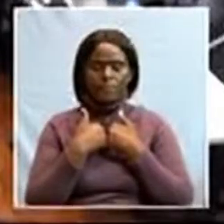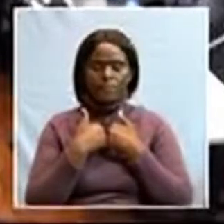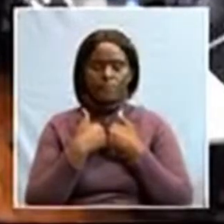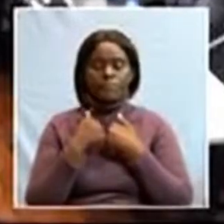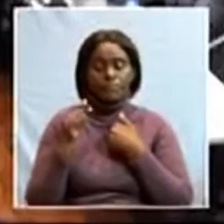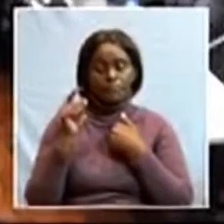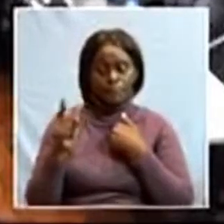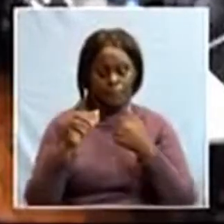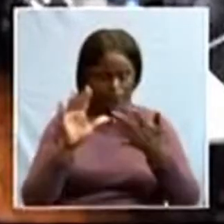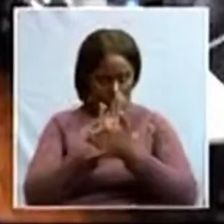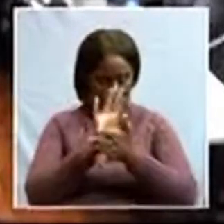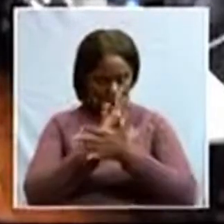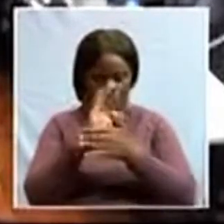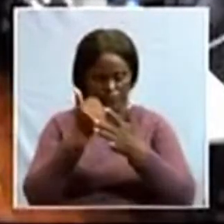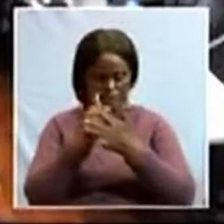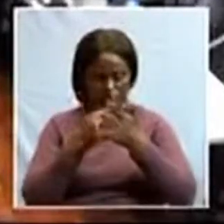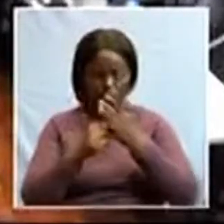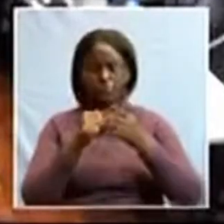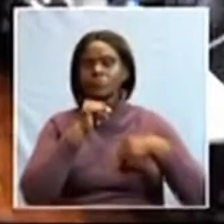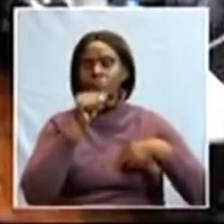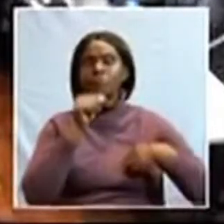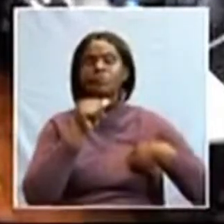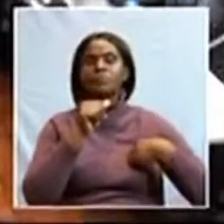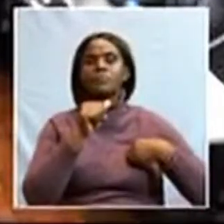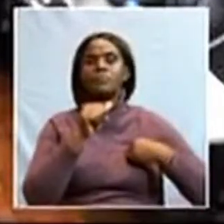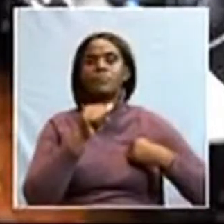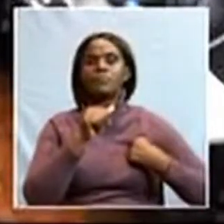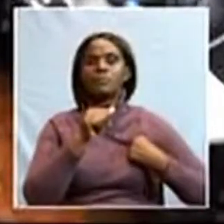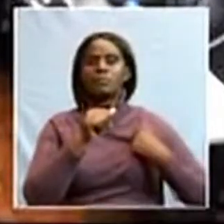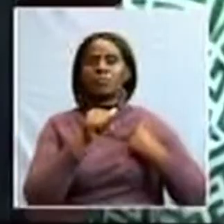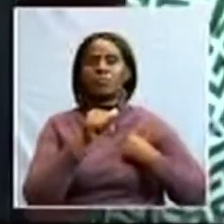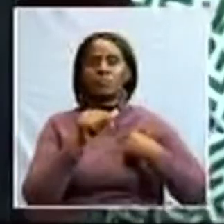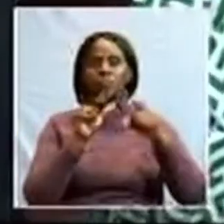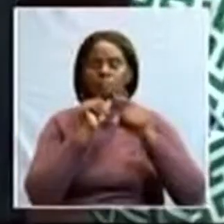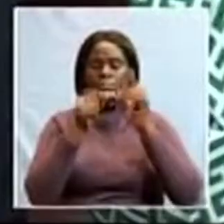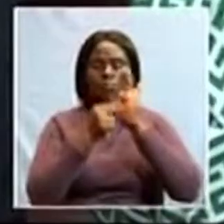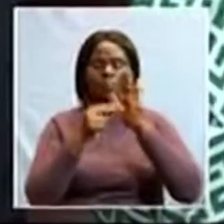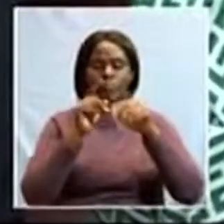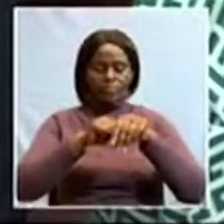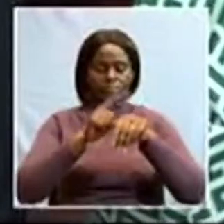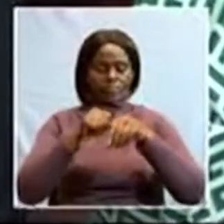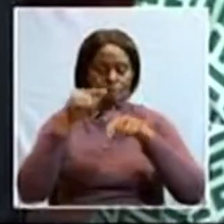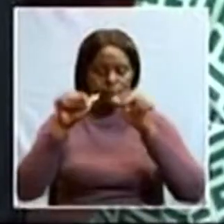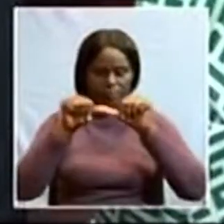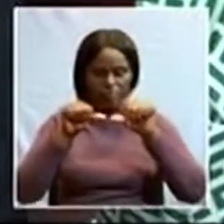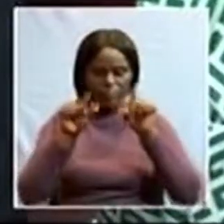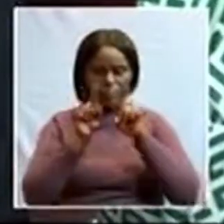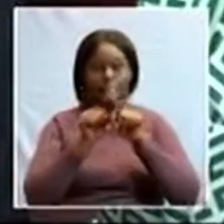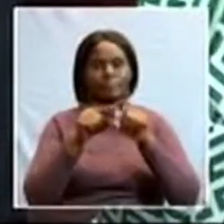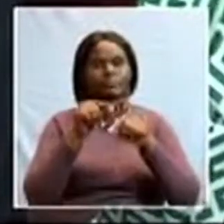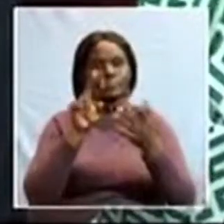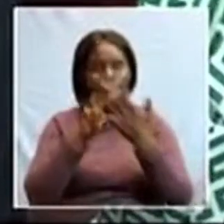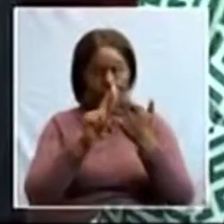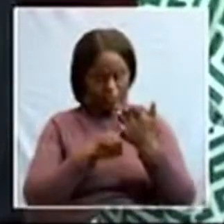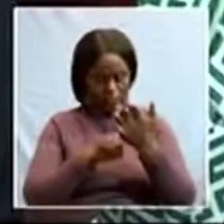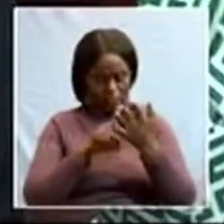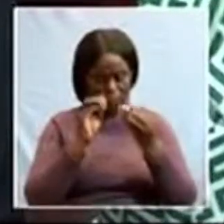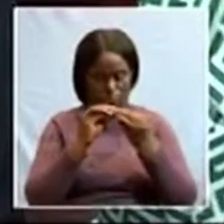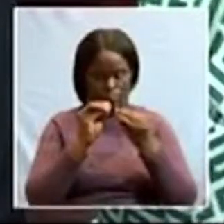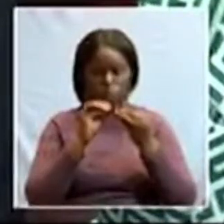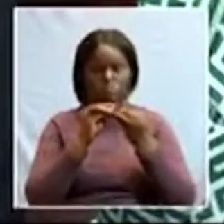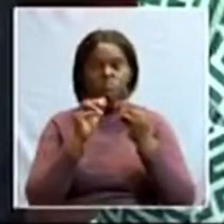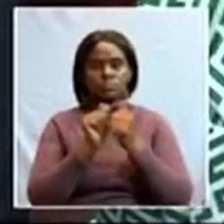the documents, I think, were not availed at the time of audit. Documents like the minutes